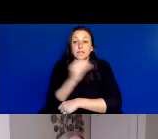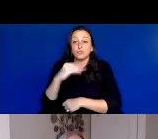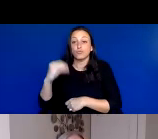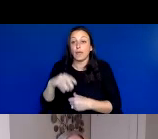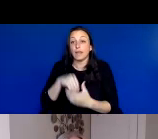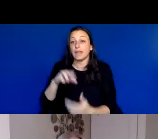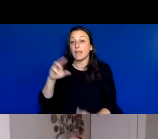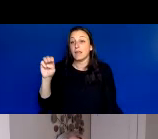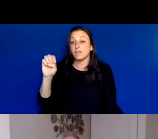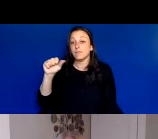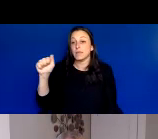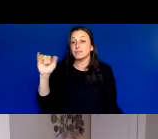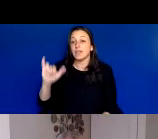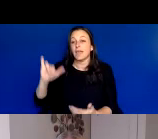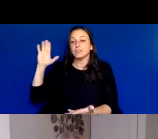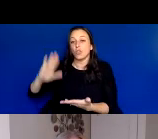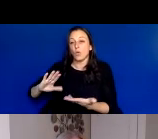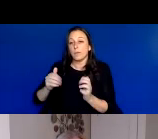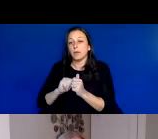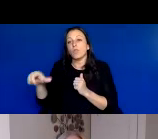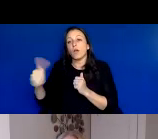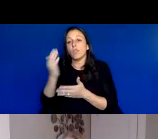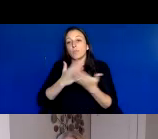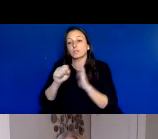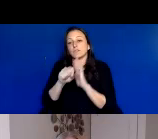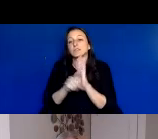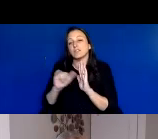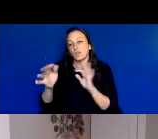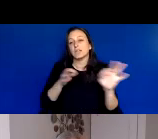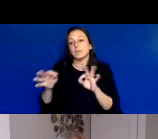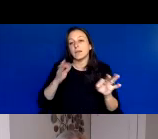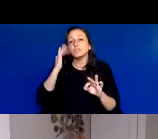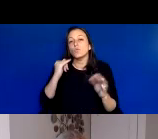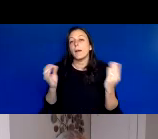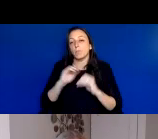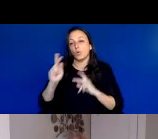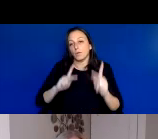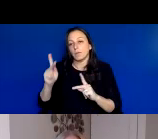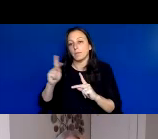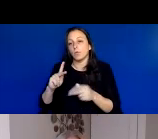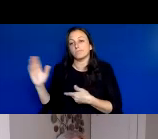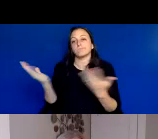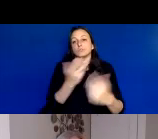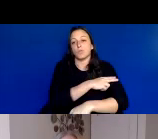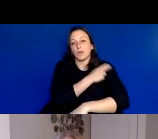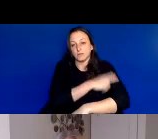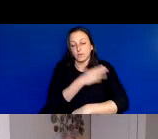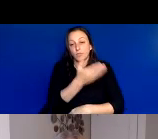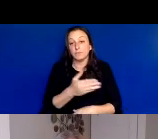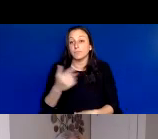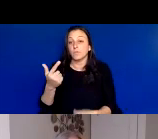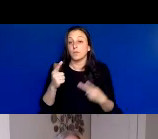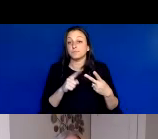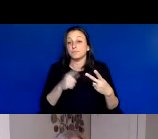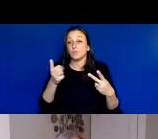lower than most parts of the state, and that's also explaining some of the higher hospitalization rates that they're seeing right now. Garfield County, right next door to